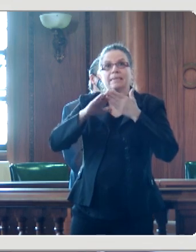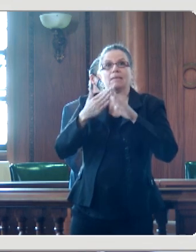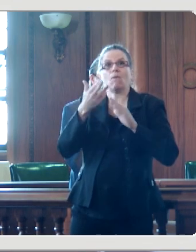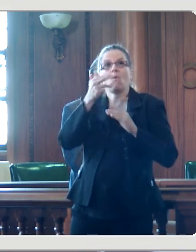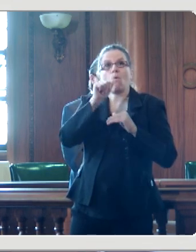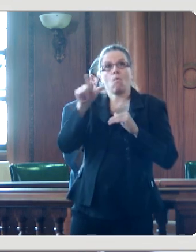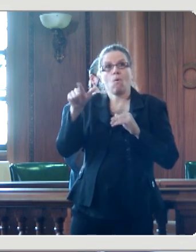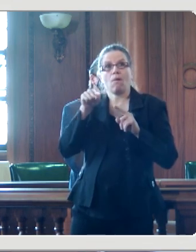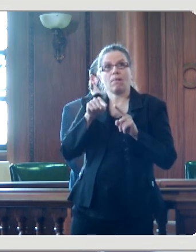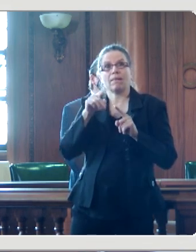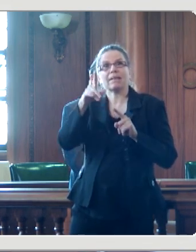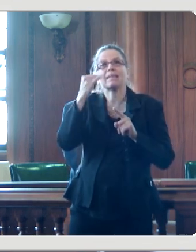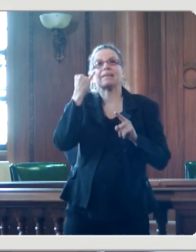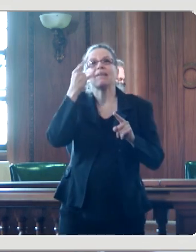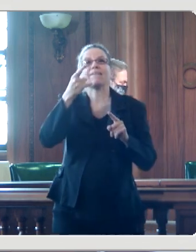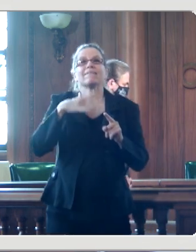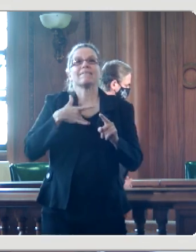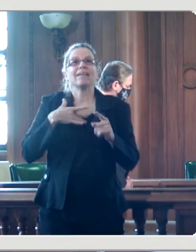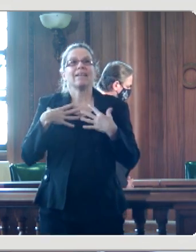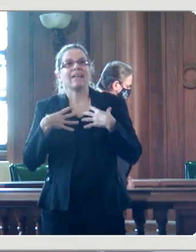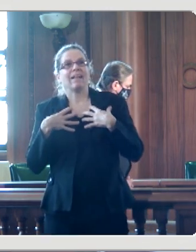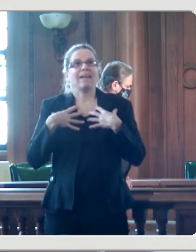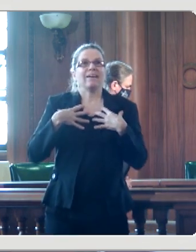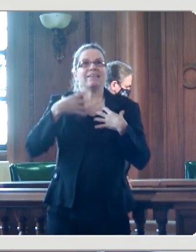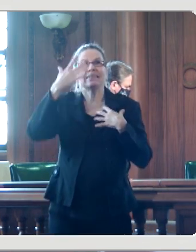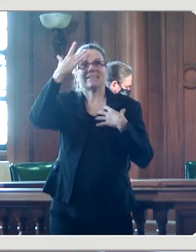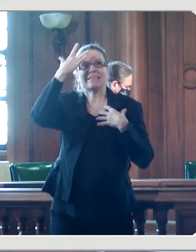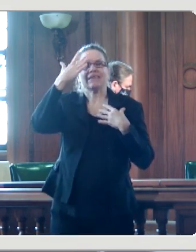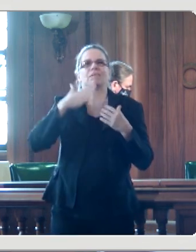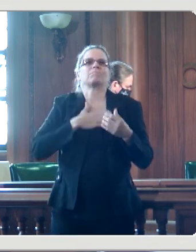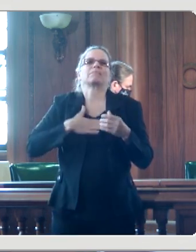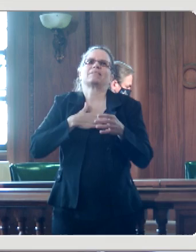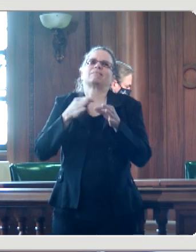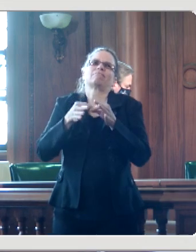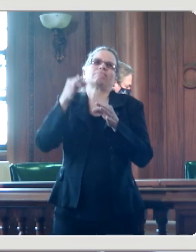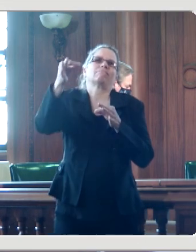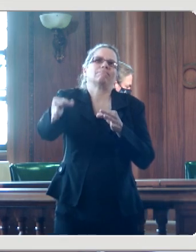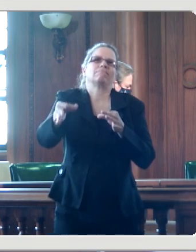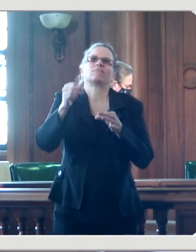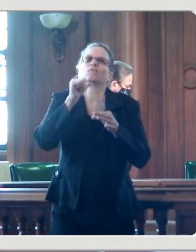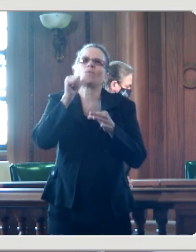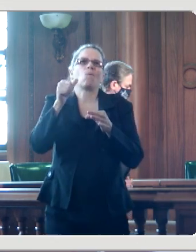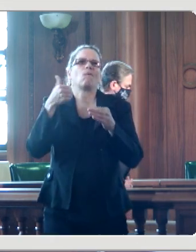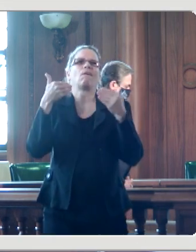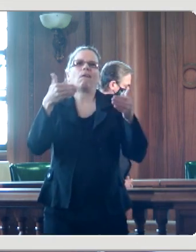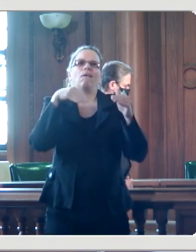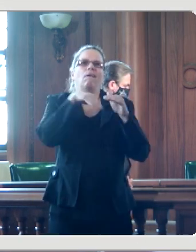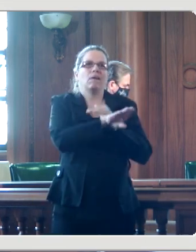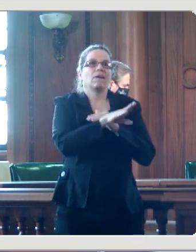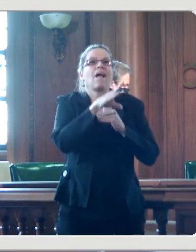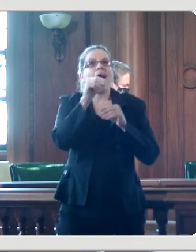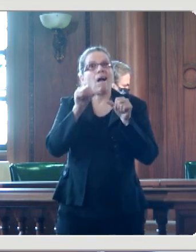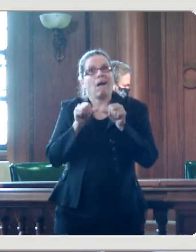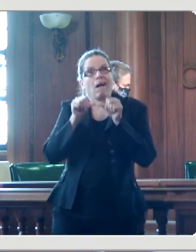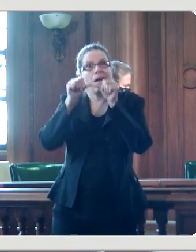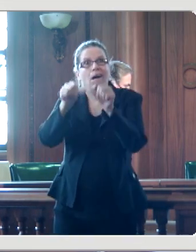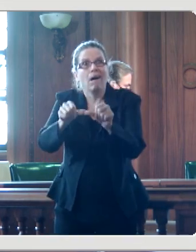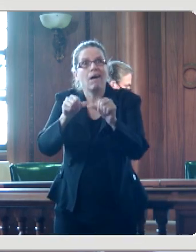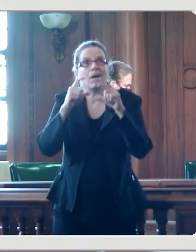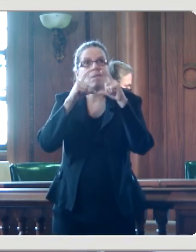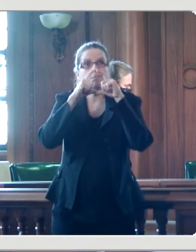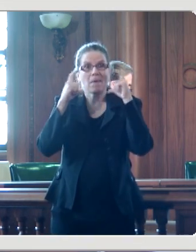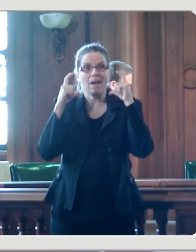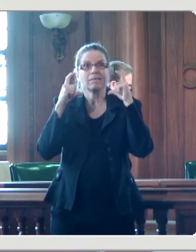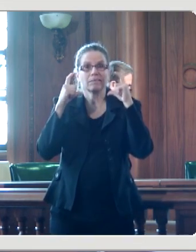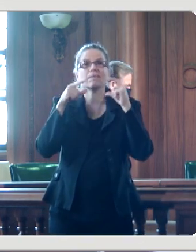Bring a mask with you when you arrive, and then please know that a temperature check is mandatory prior to entering the building, so we